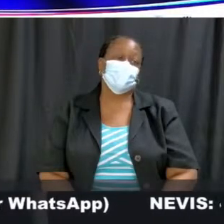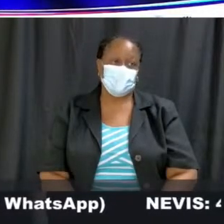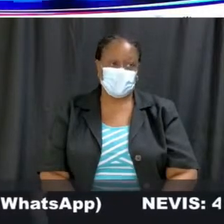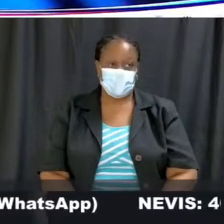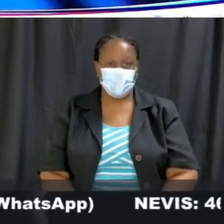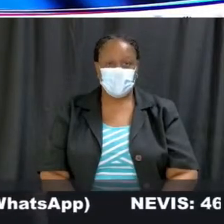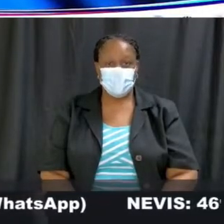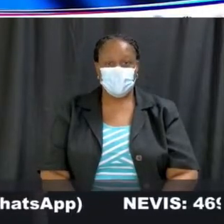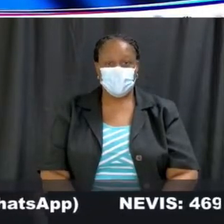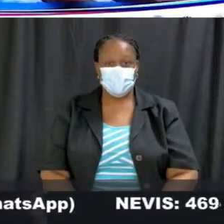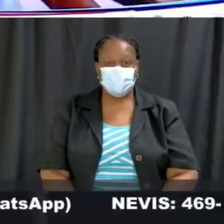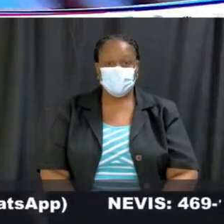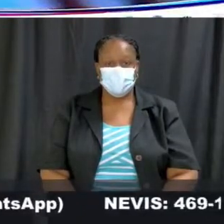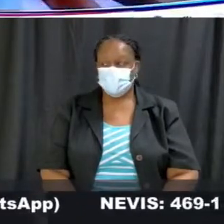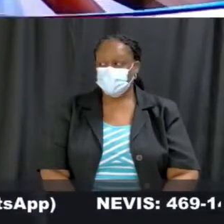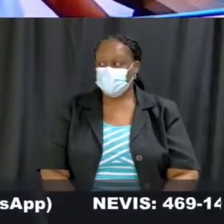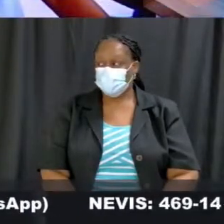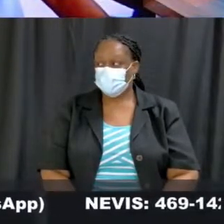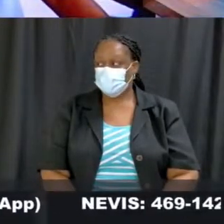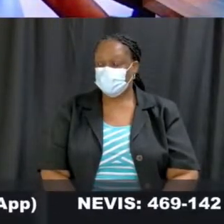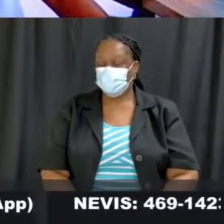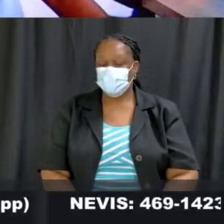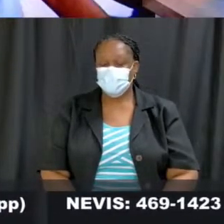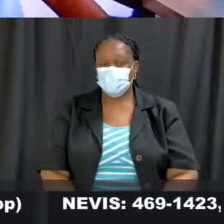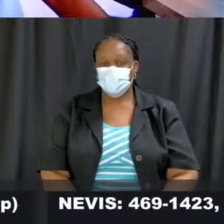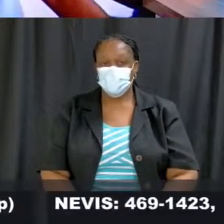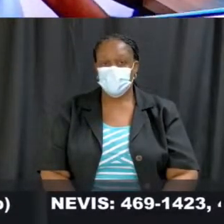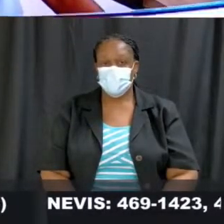first question comes from WinFM.